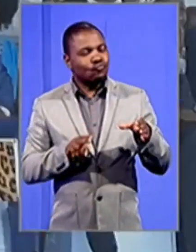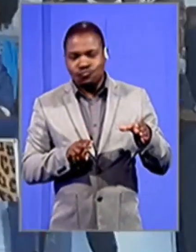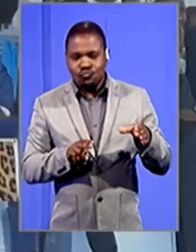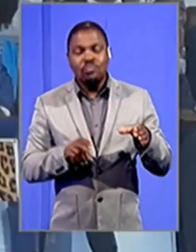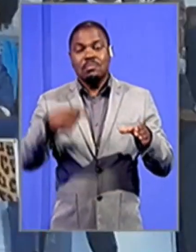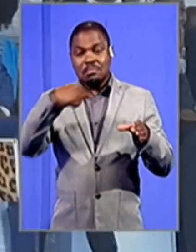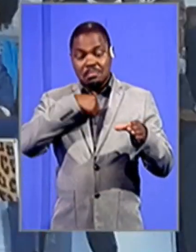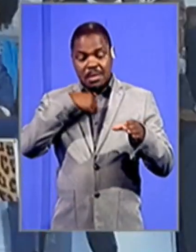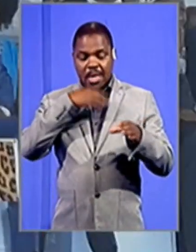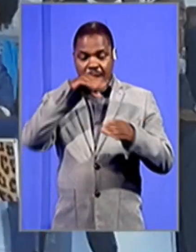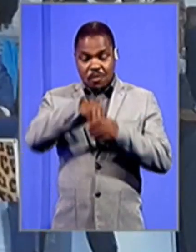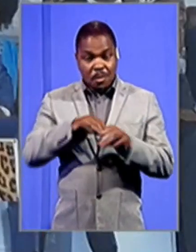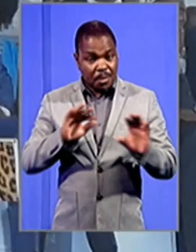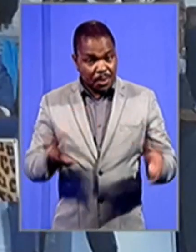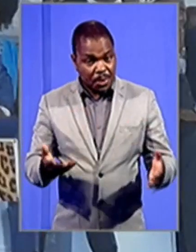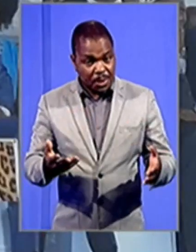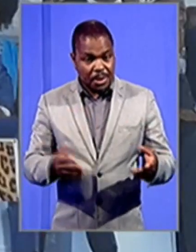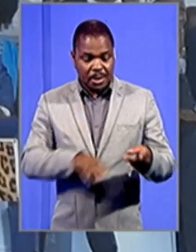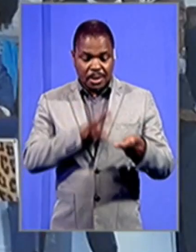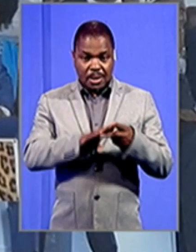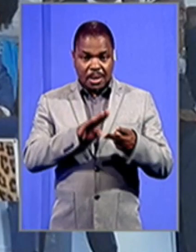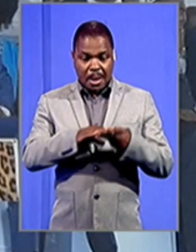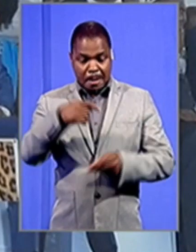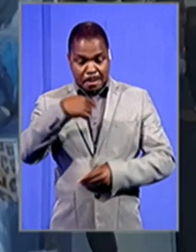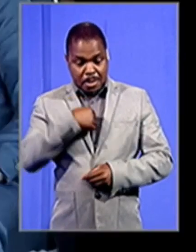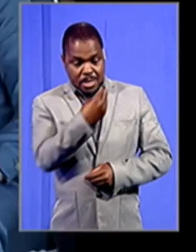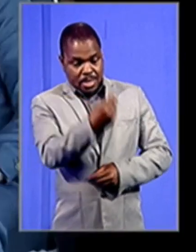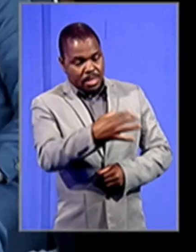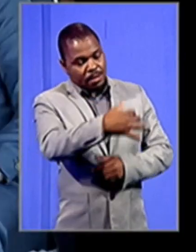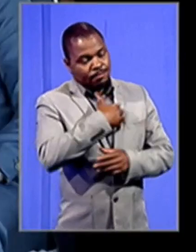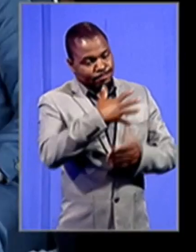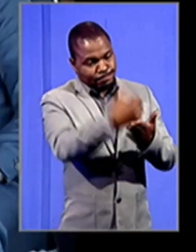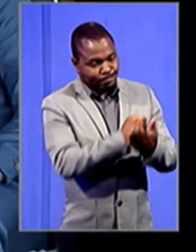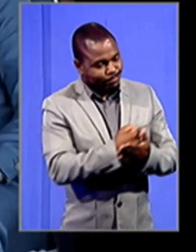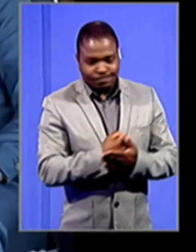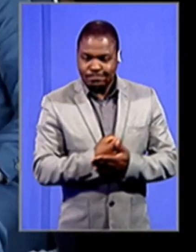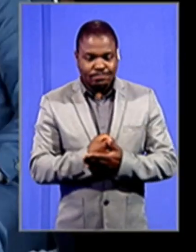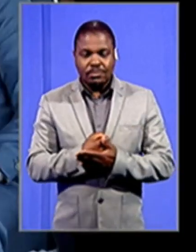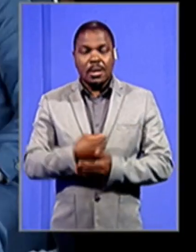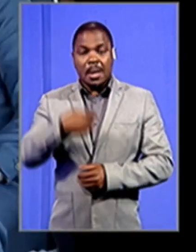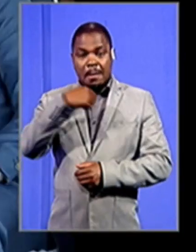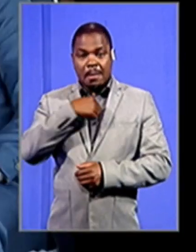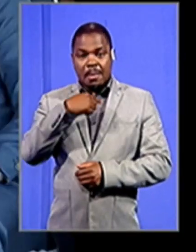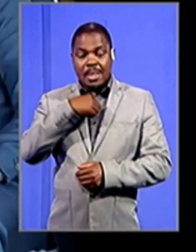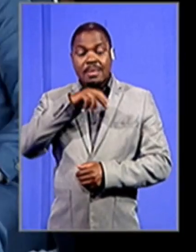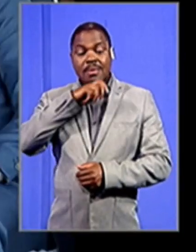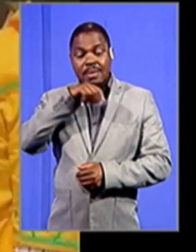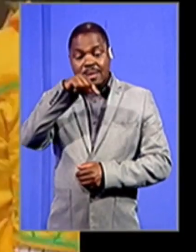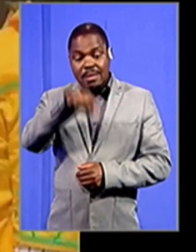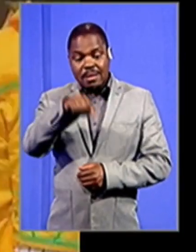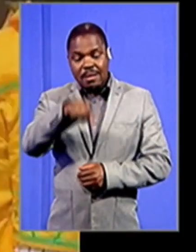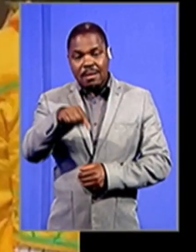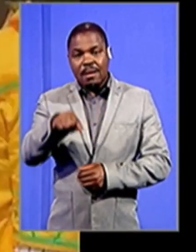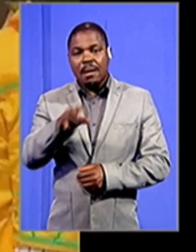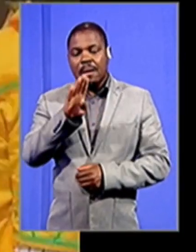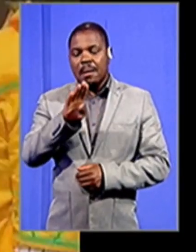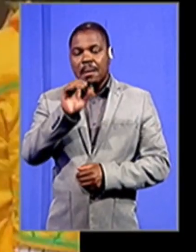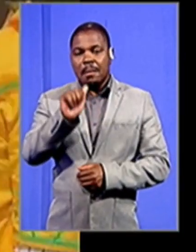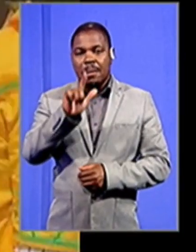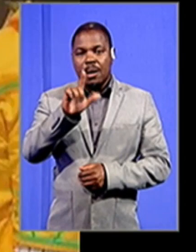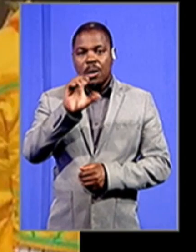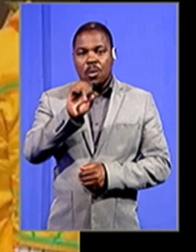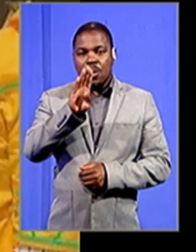ye le gore nka baka laeng ke sa utswa ngwana ke tswalana le bogoši bja magoši a balobedu